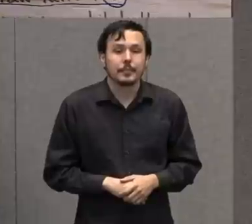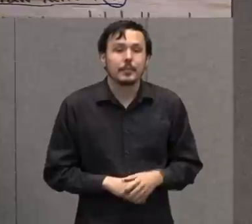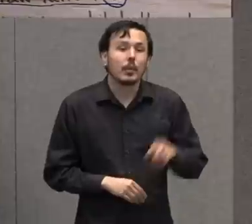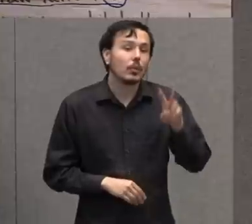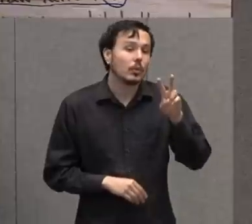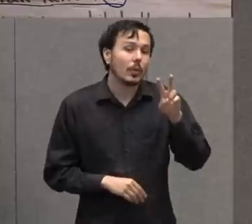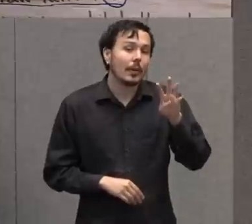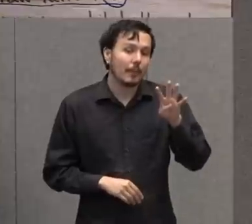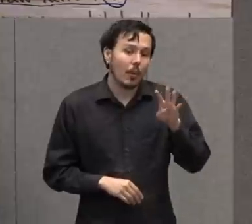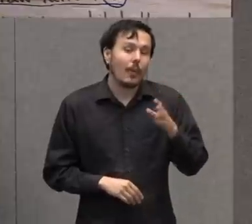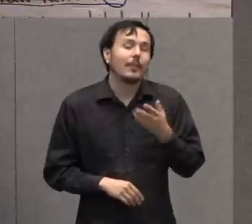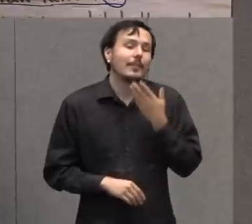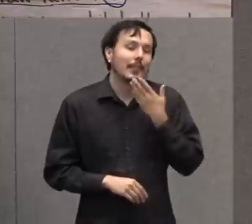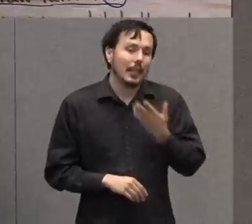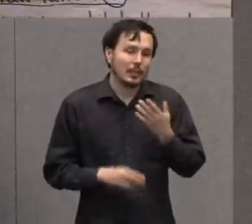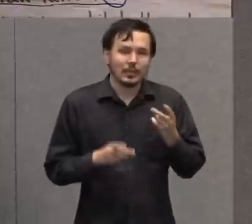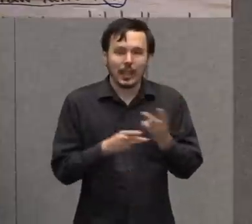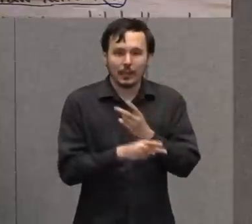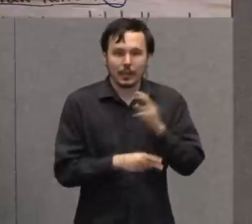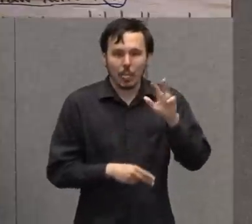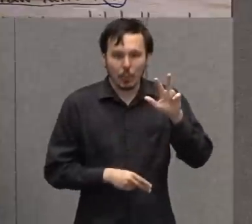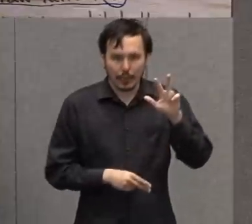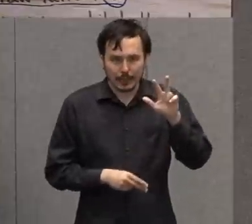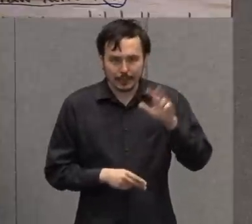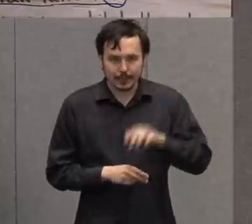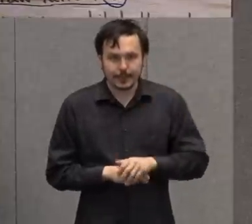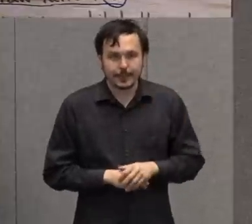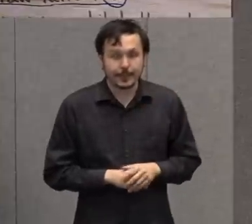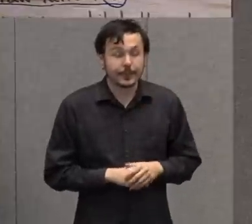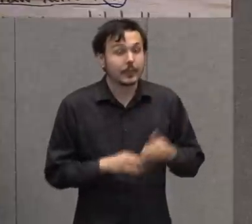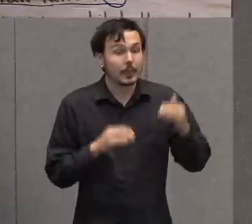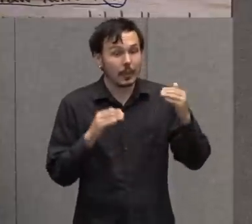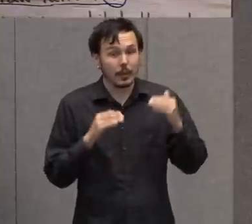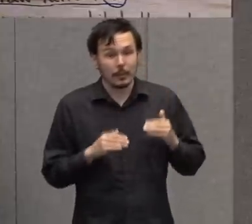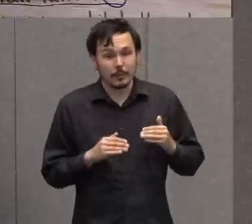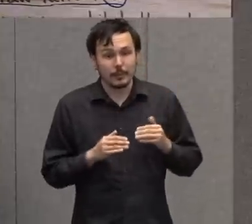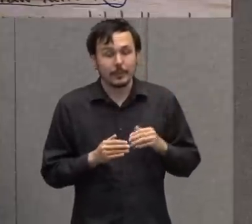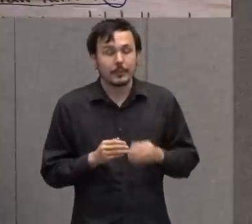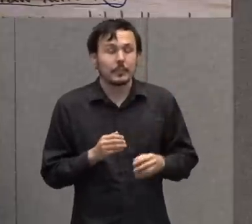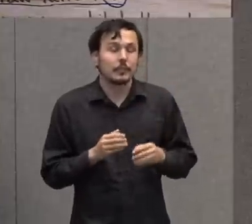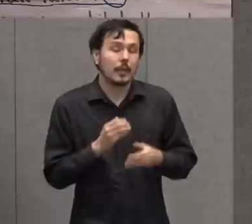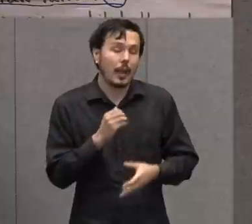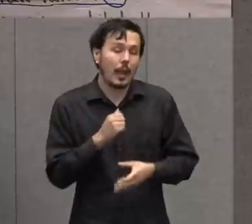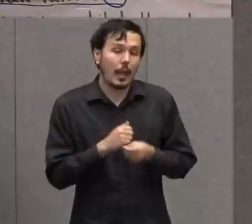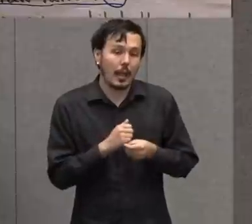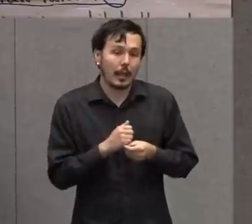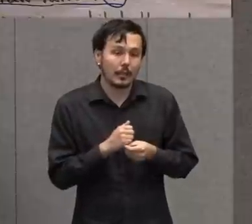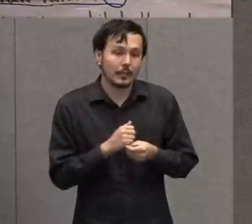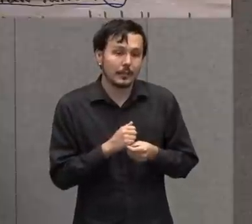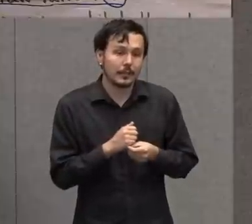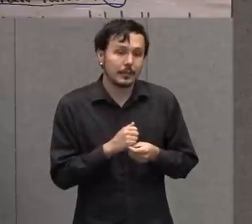24, thank you, times 3, then added